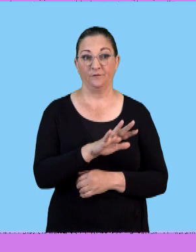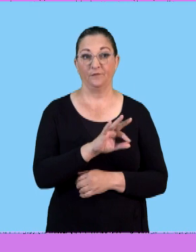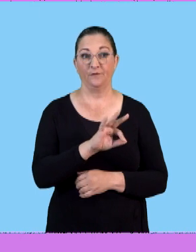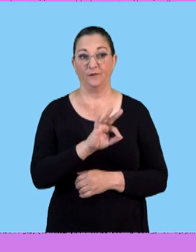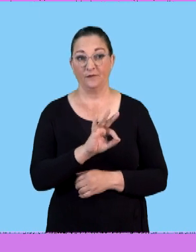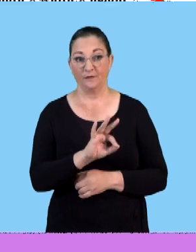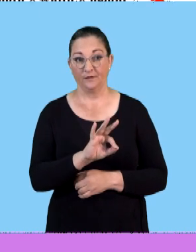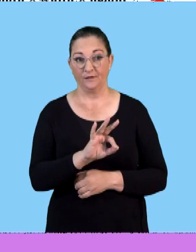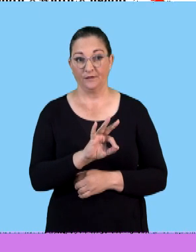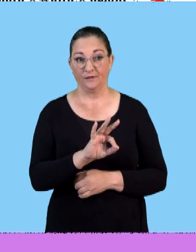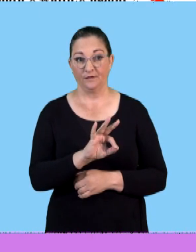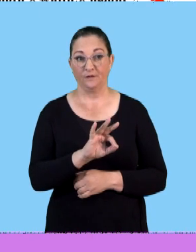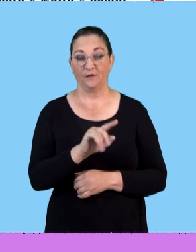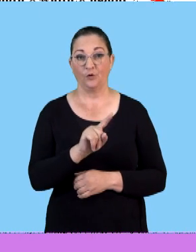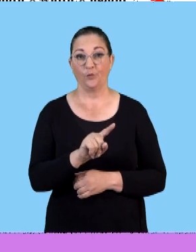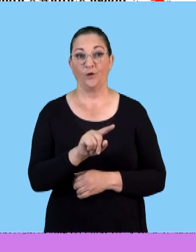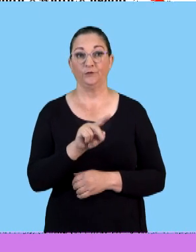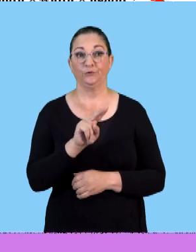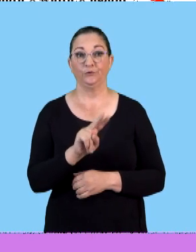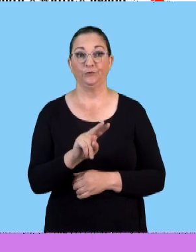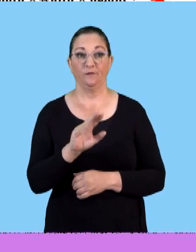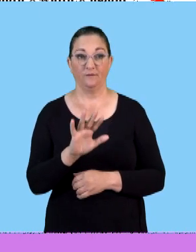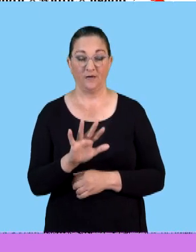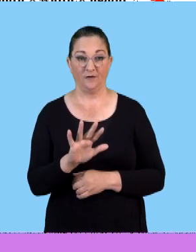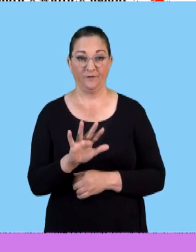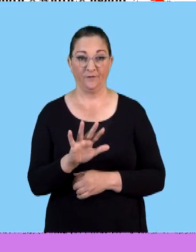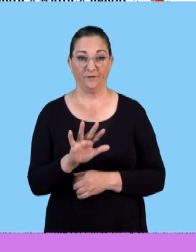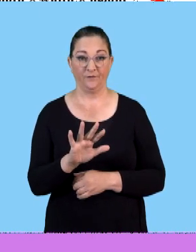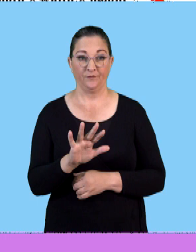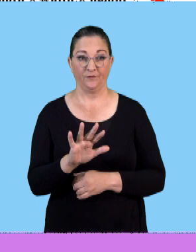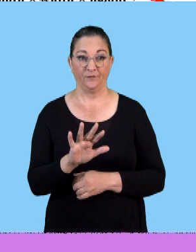Sorry about that. Let's go back. So there's our calculation.